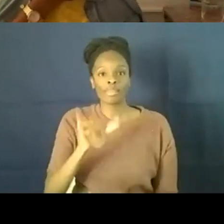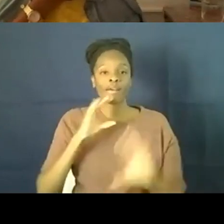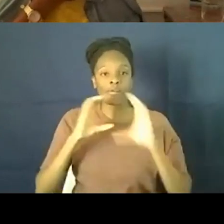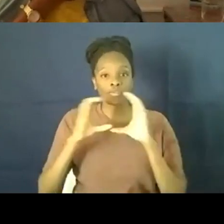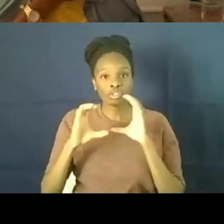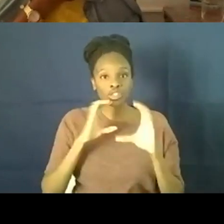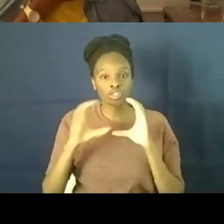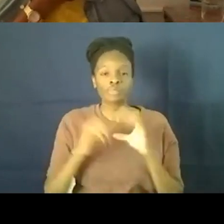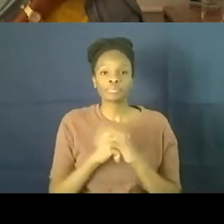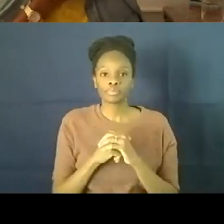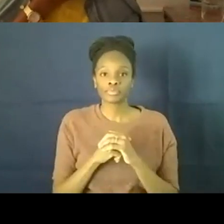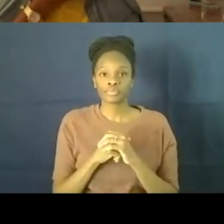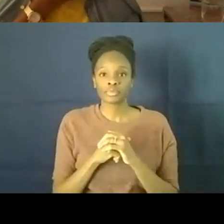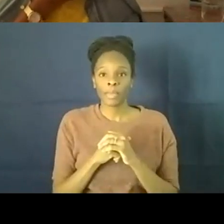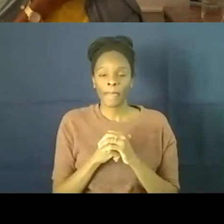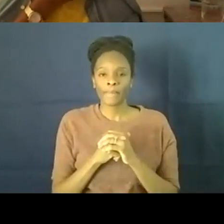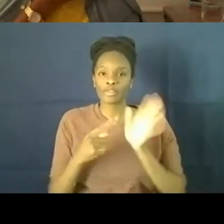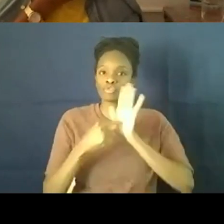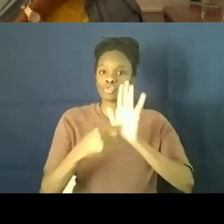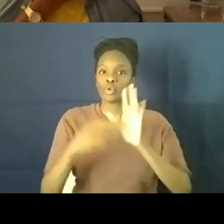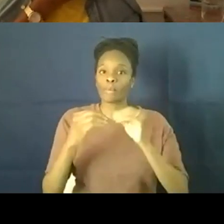to bring in more perspectives.